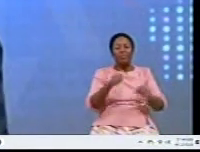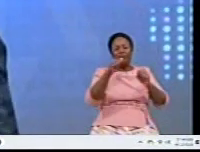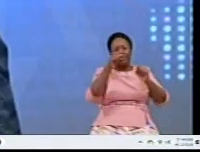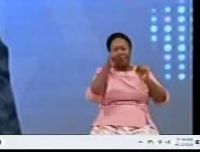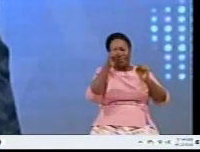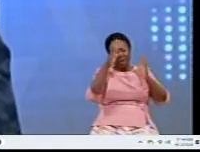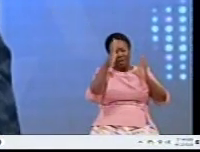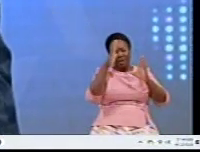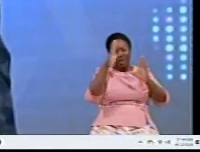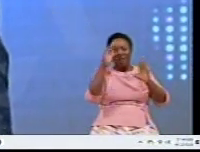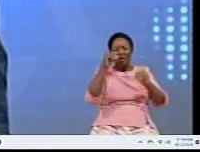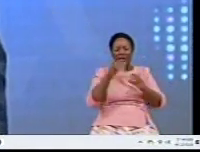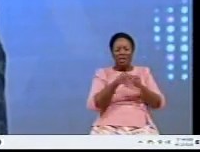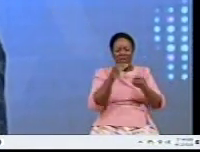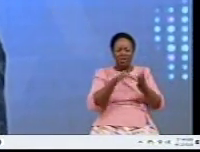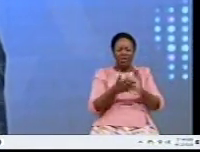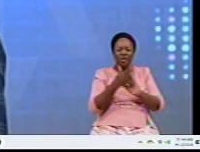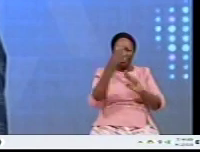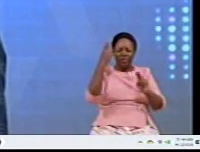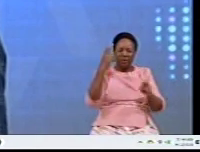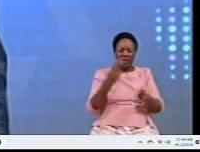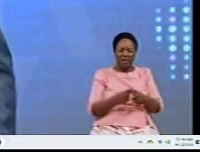in Jesus' name,